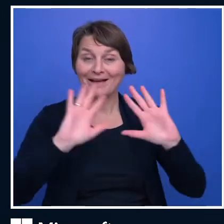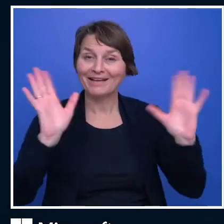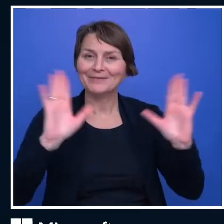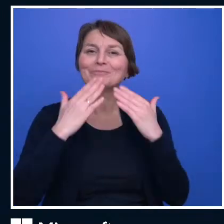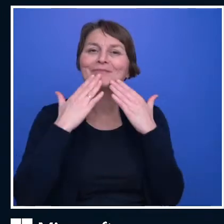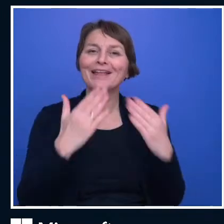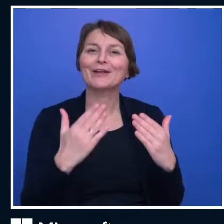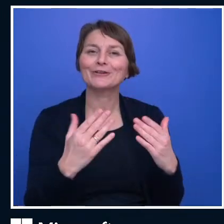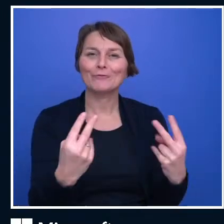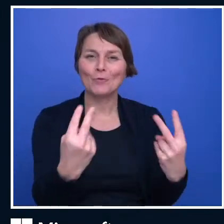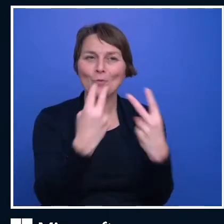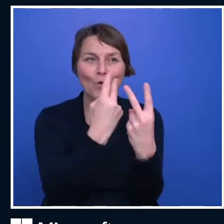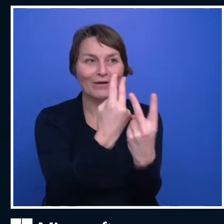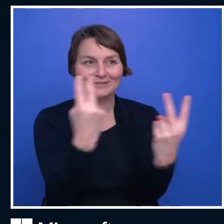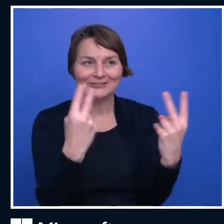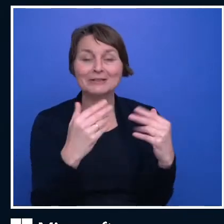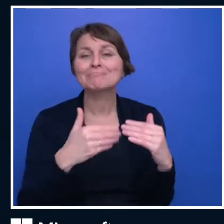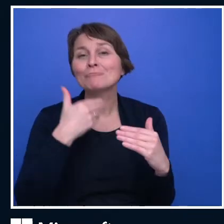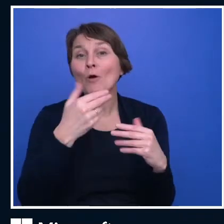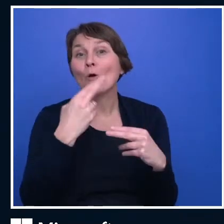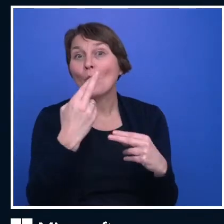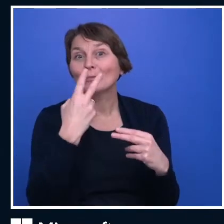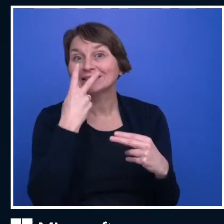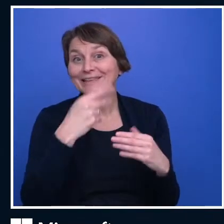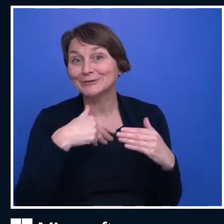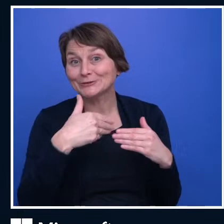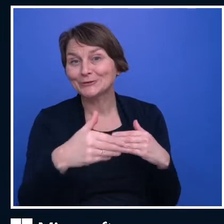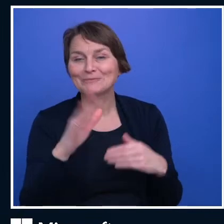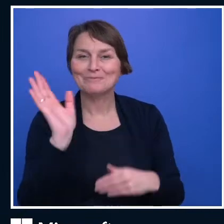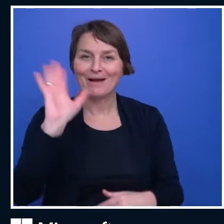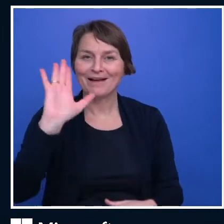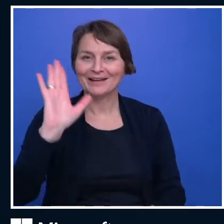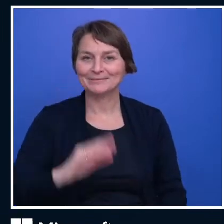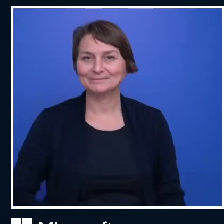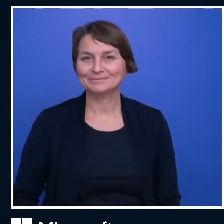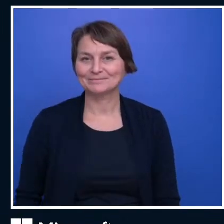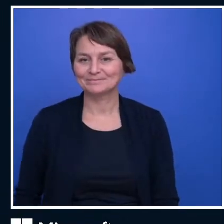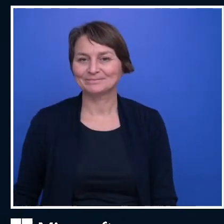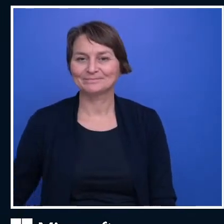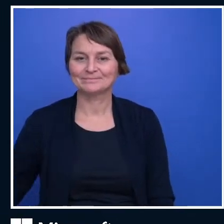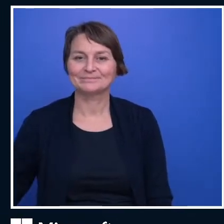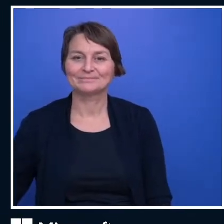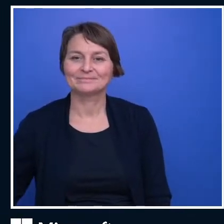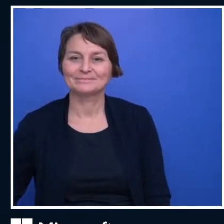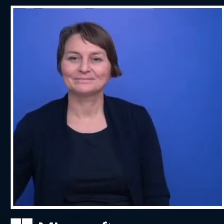and we hope to see you again soon. Bye. Goodbye.